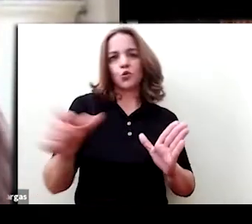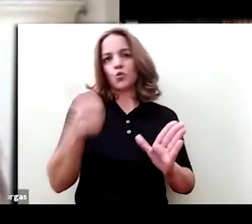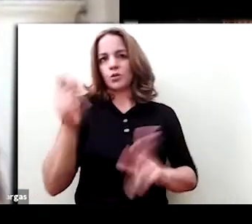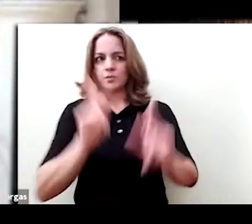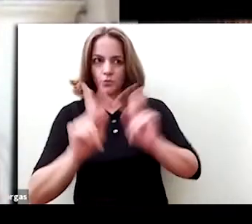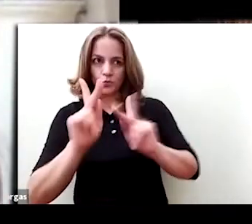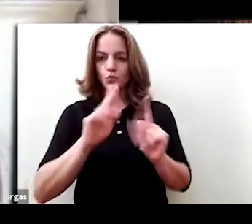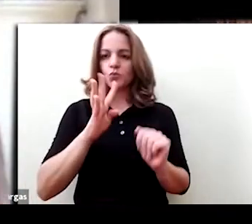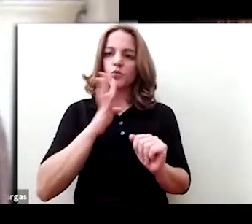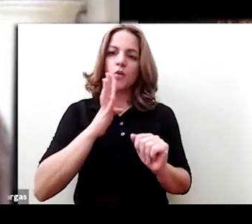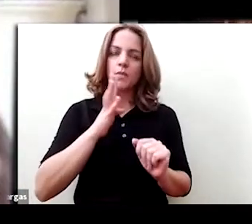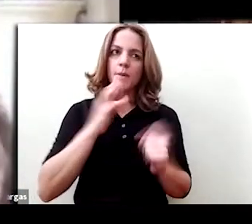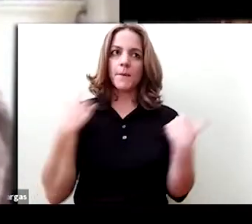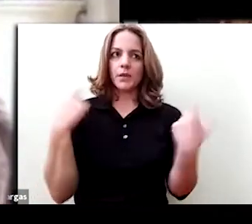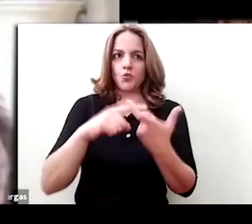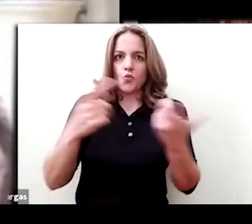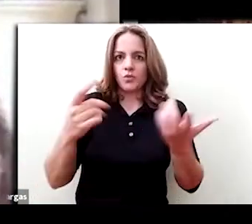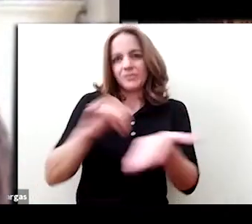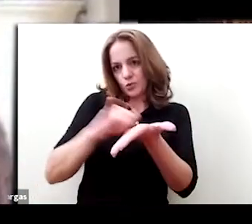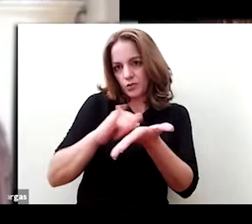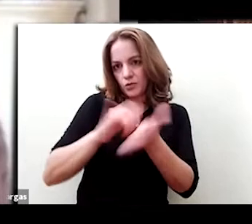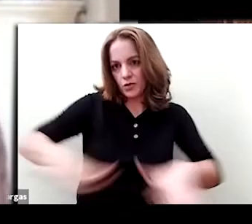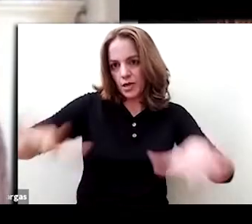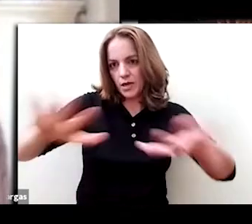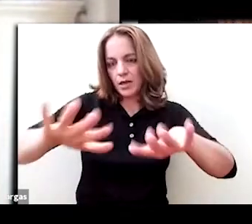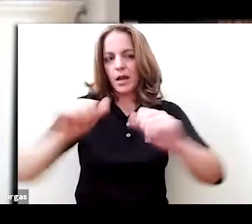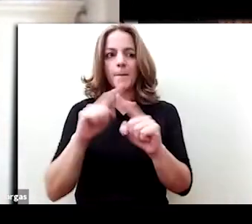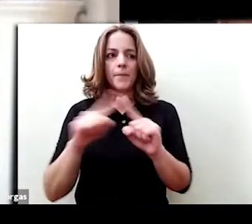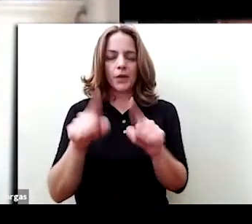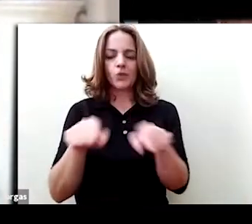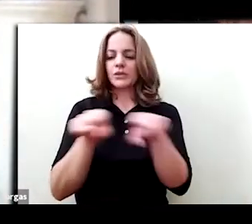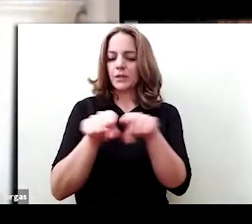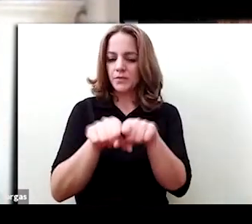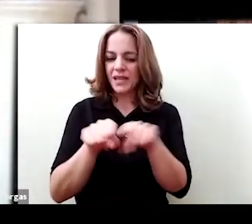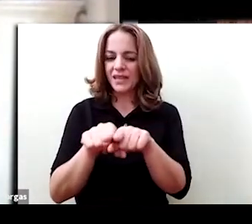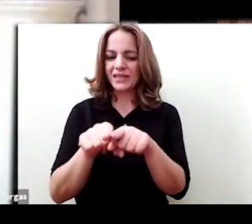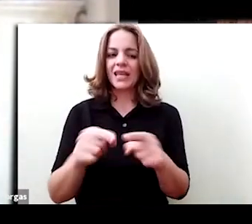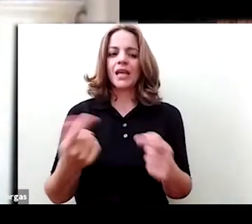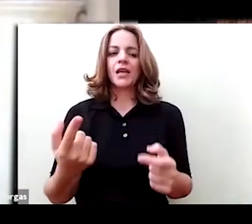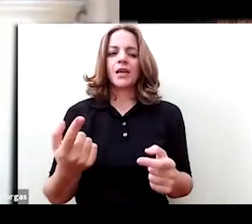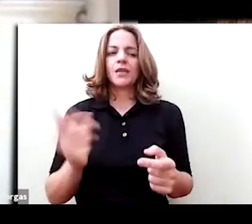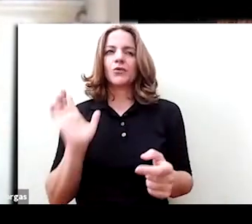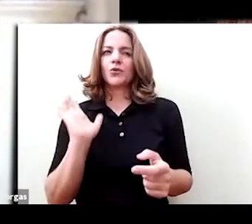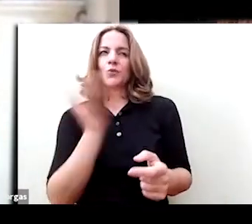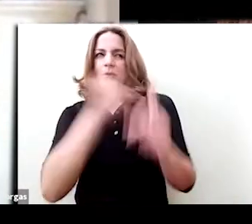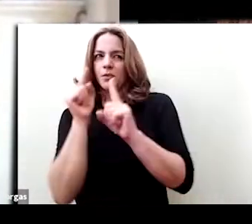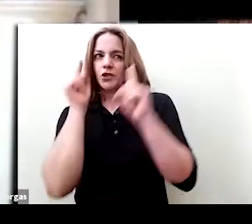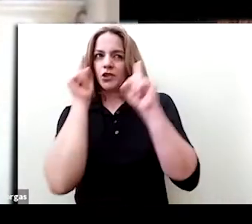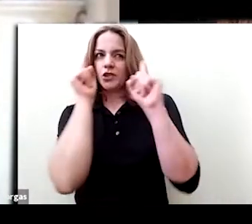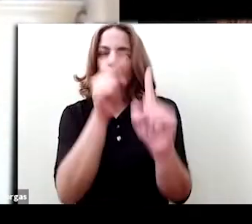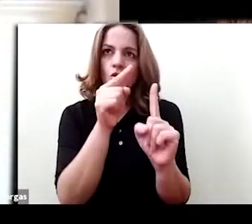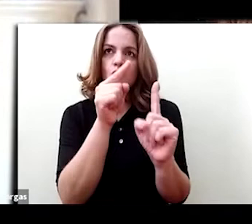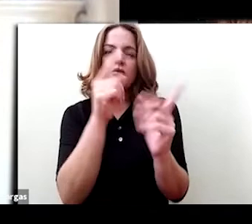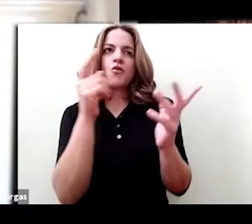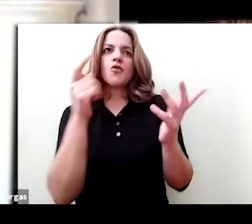area, and then the second was as that national show. So what I needed to find out, because what I'm hoping to do with this project, even if it's